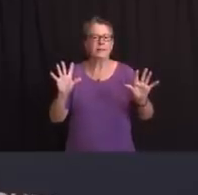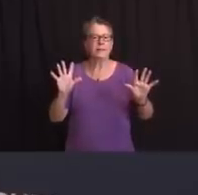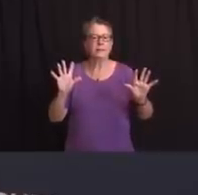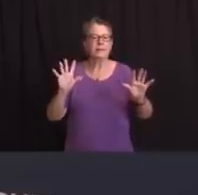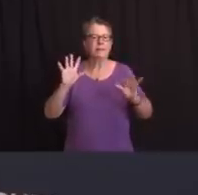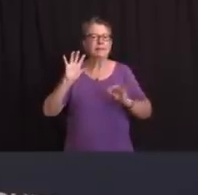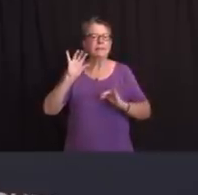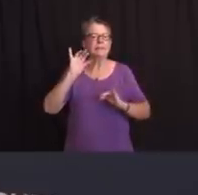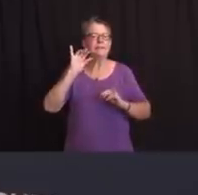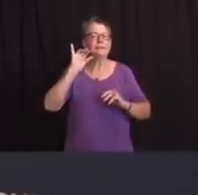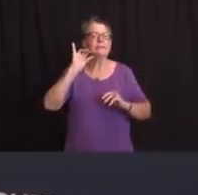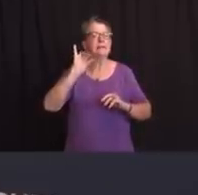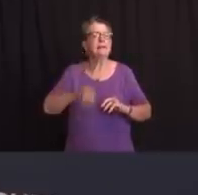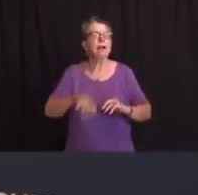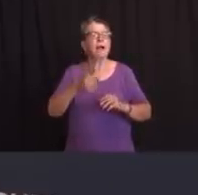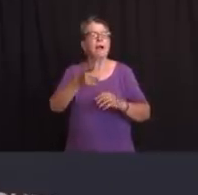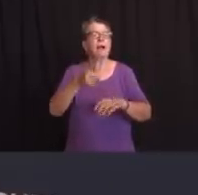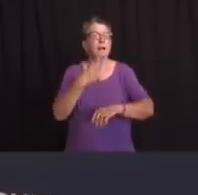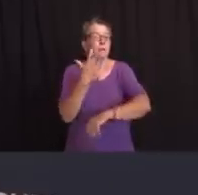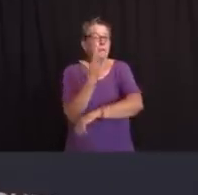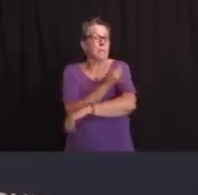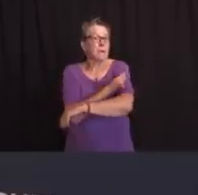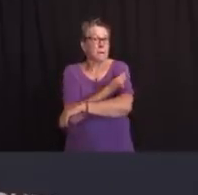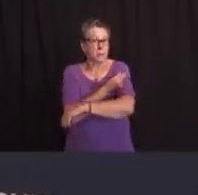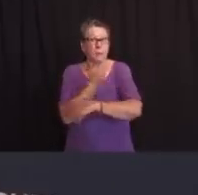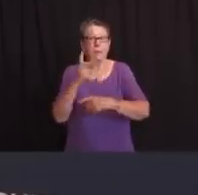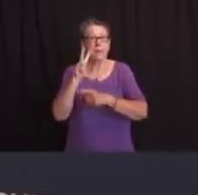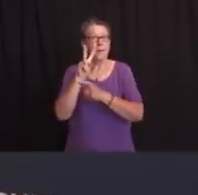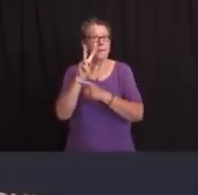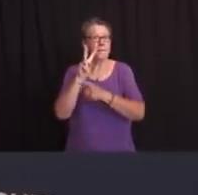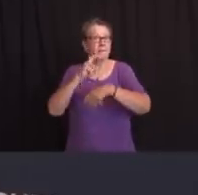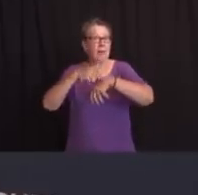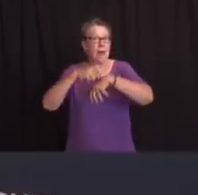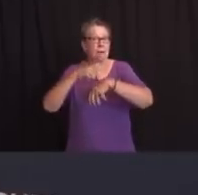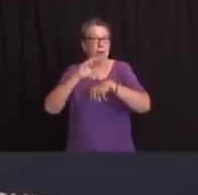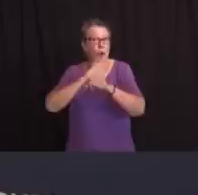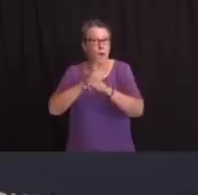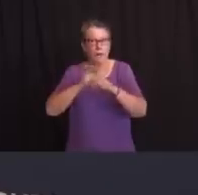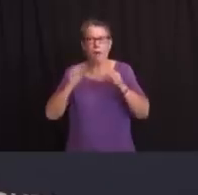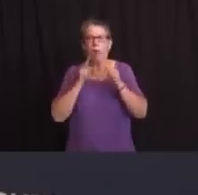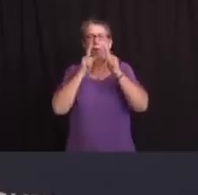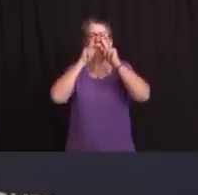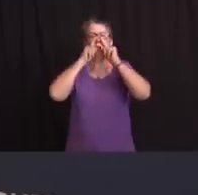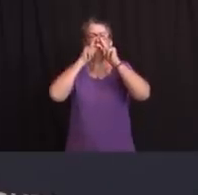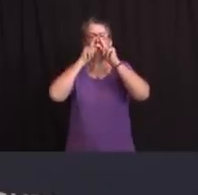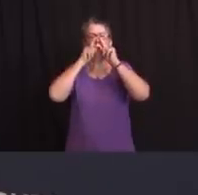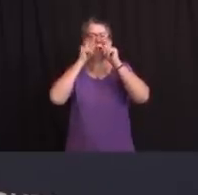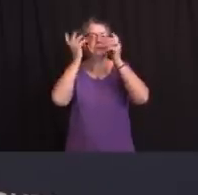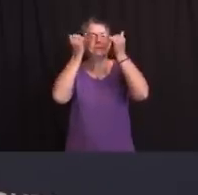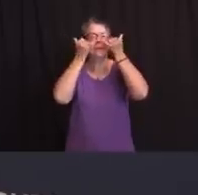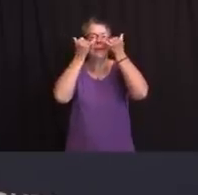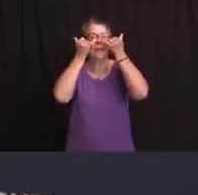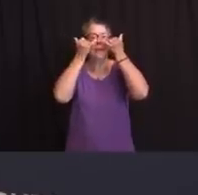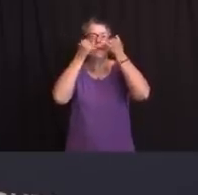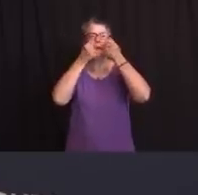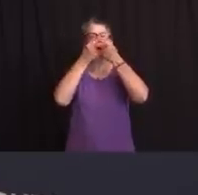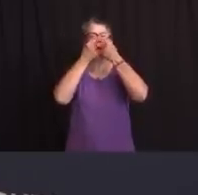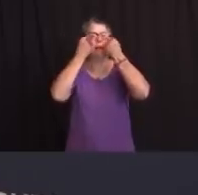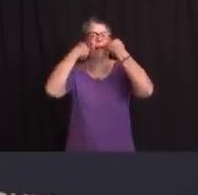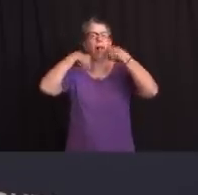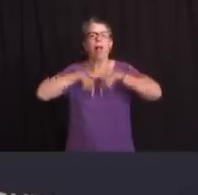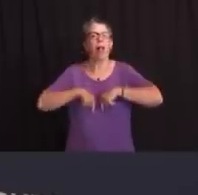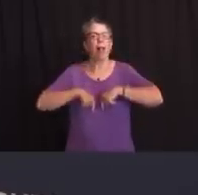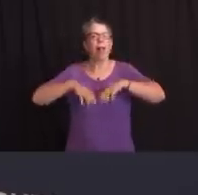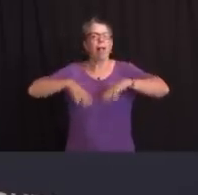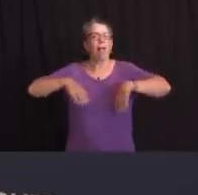cause symptoms such as coughing and fever and other things. And there is reason to suspect that the host immune